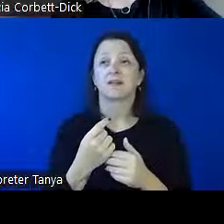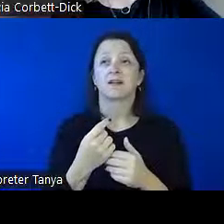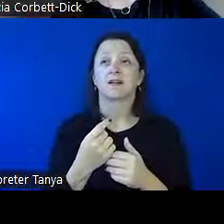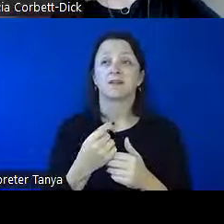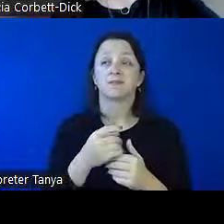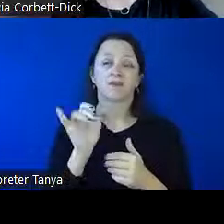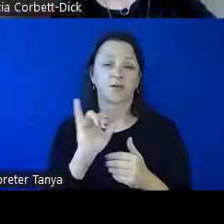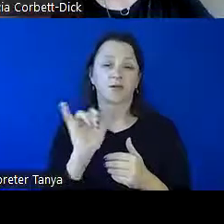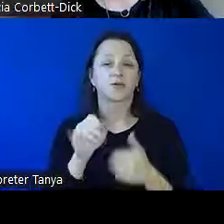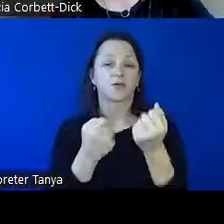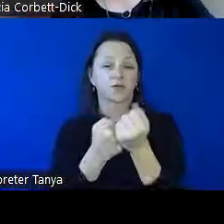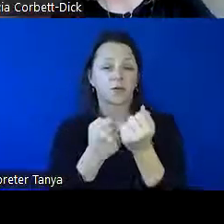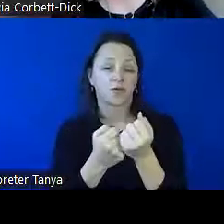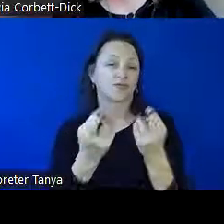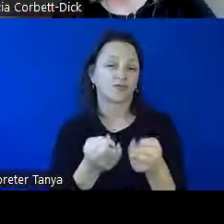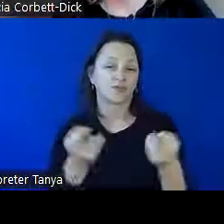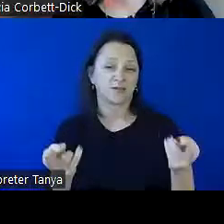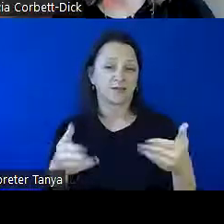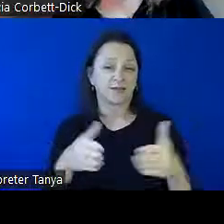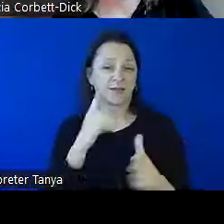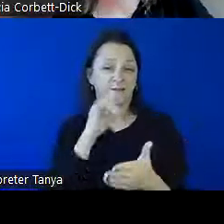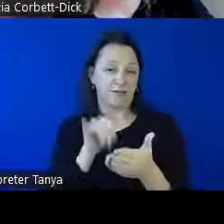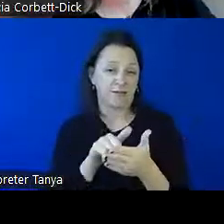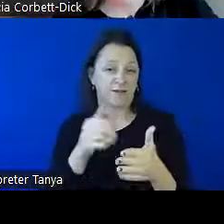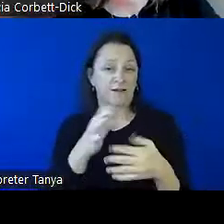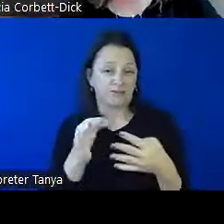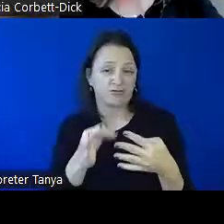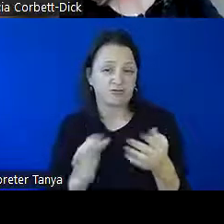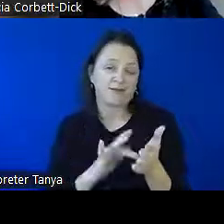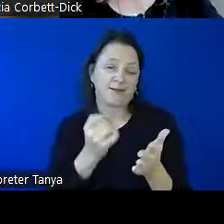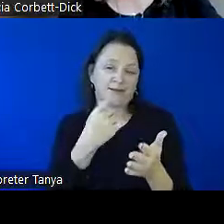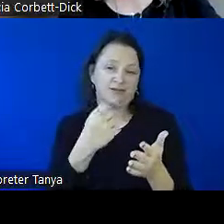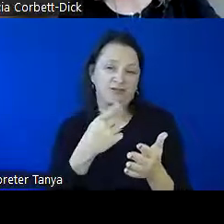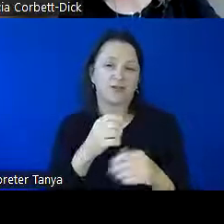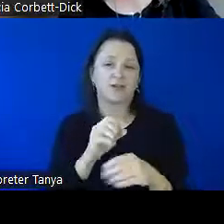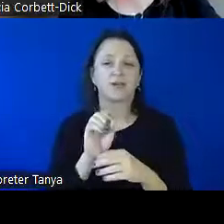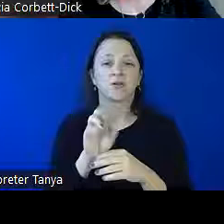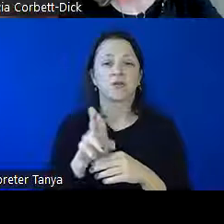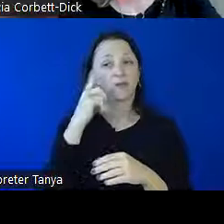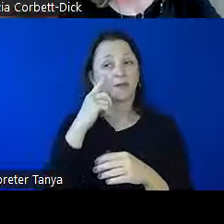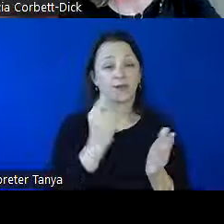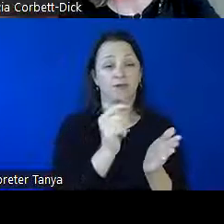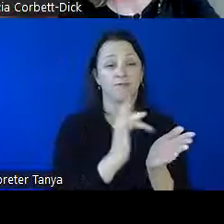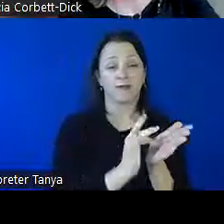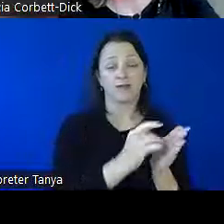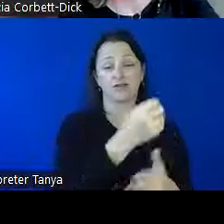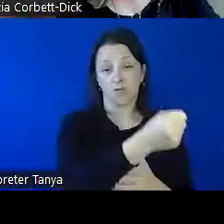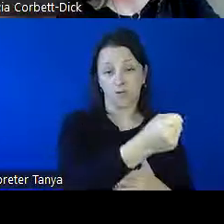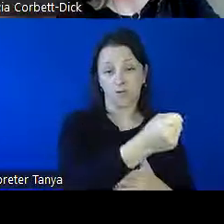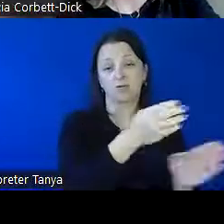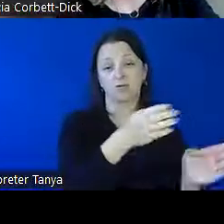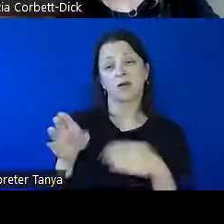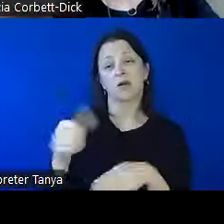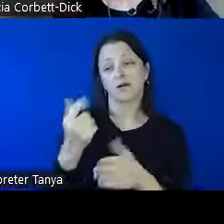the supports and resources allow for that? Or is it a time to intensify other treatments, educational or